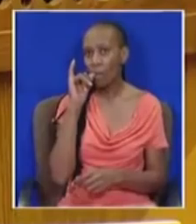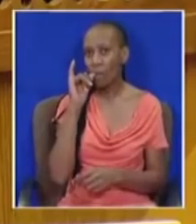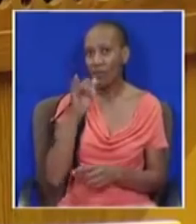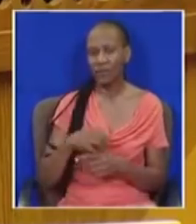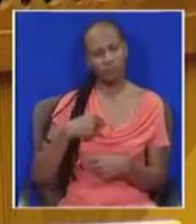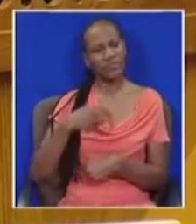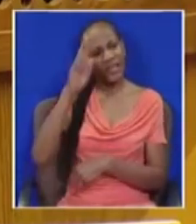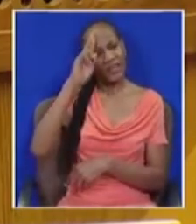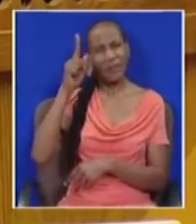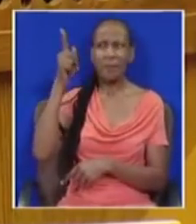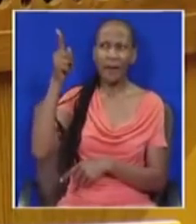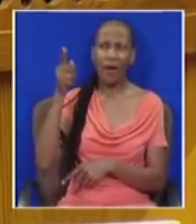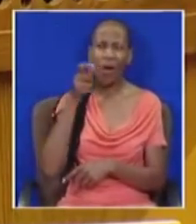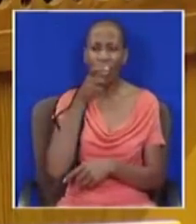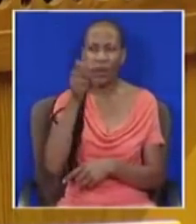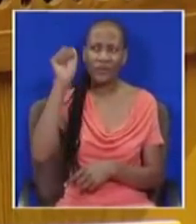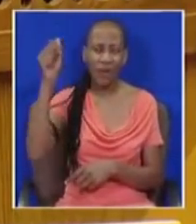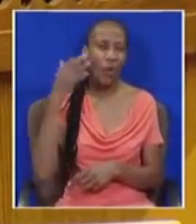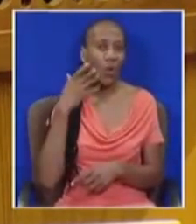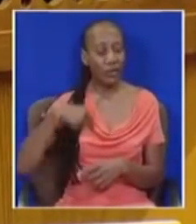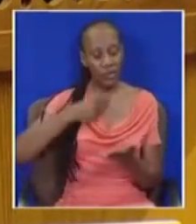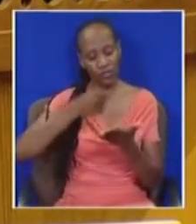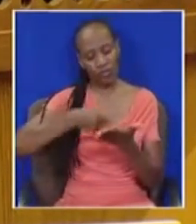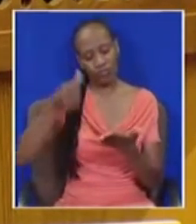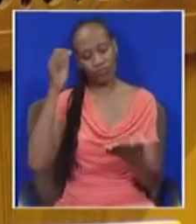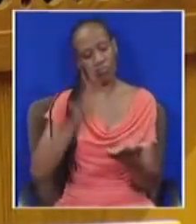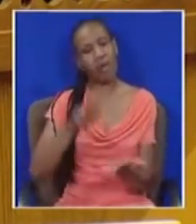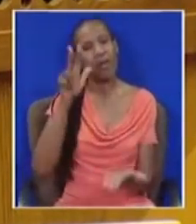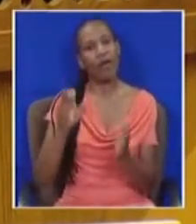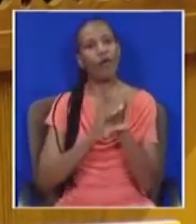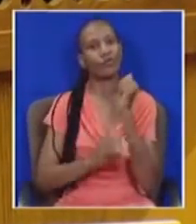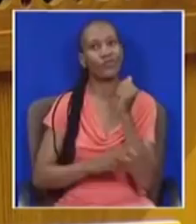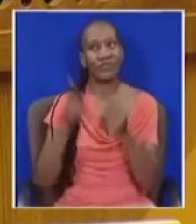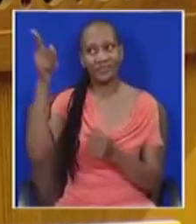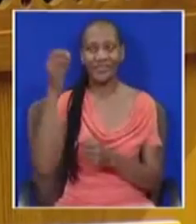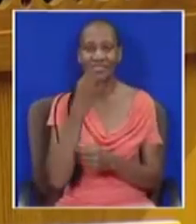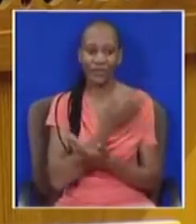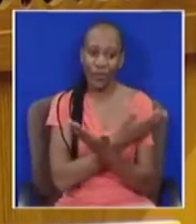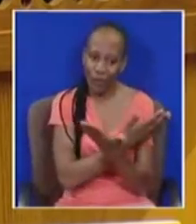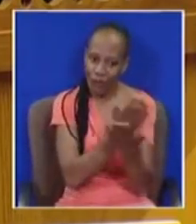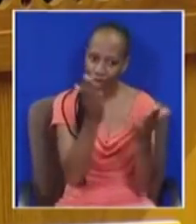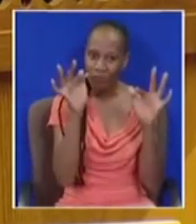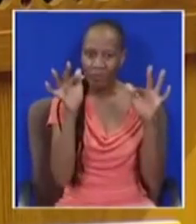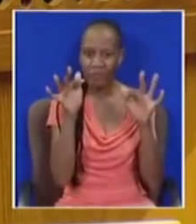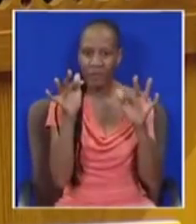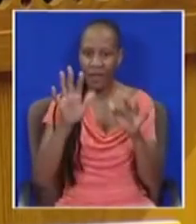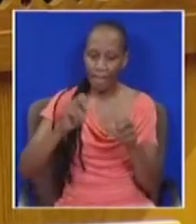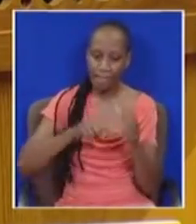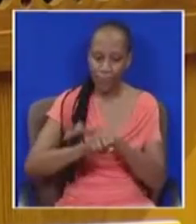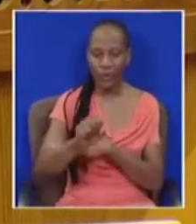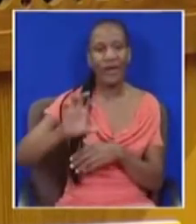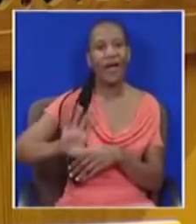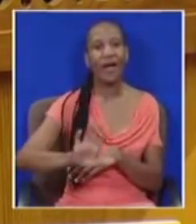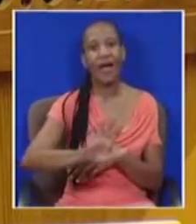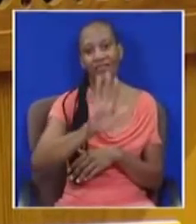his timeless words when we signed our constitution into law. We are all Africans, every single one of